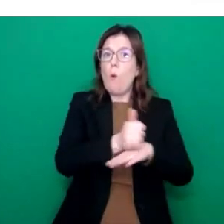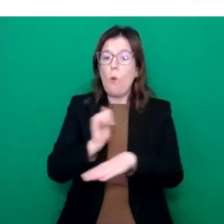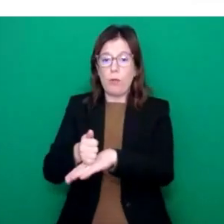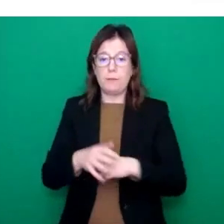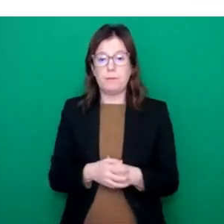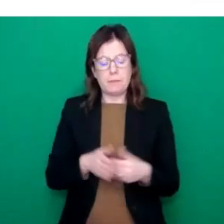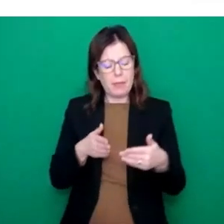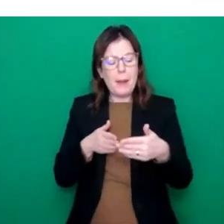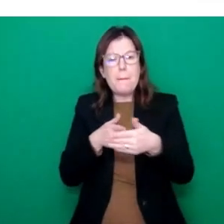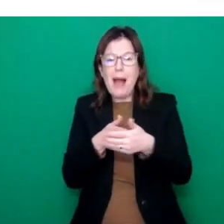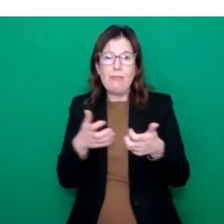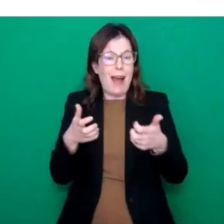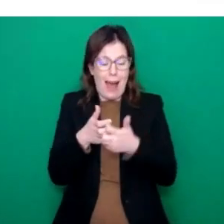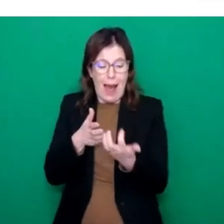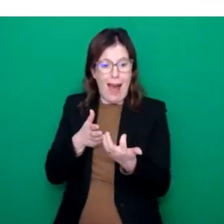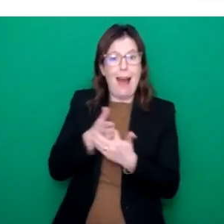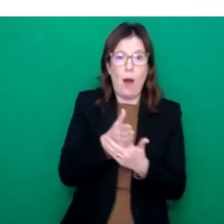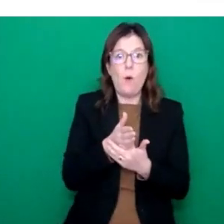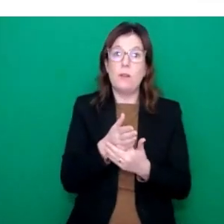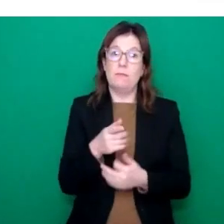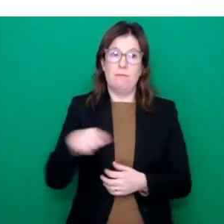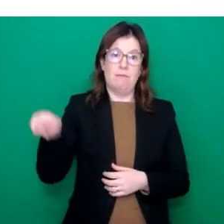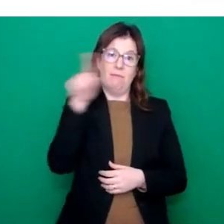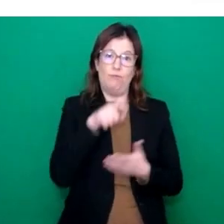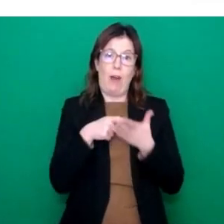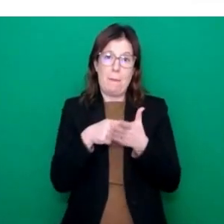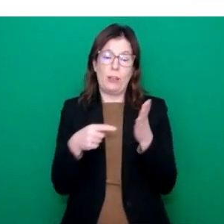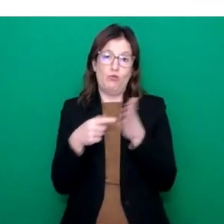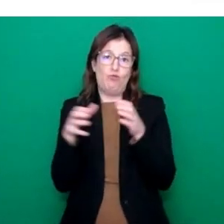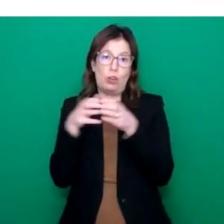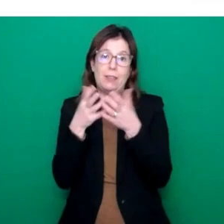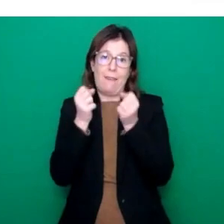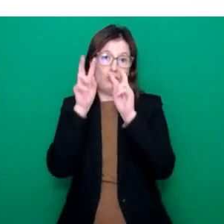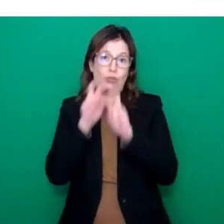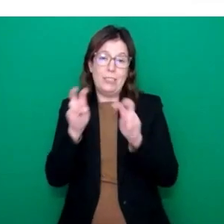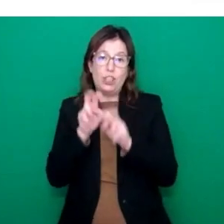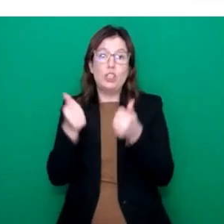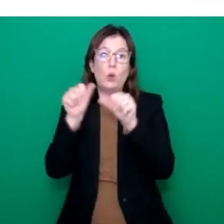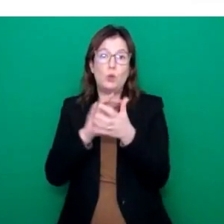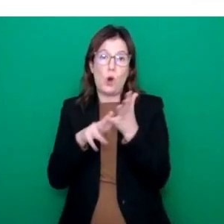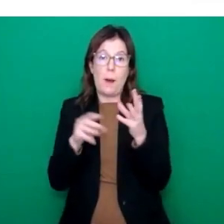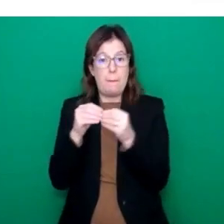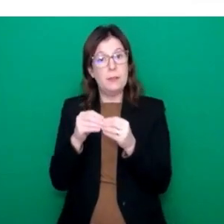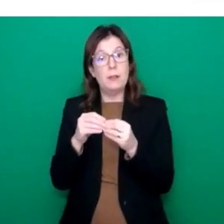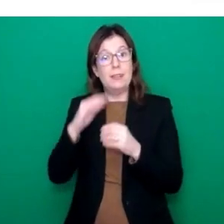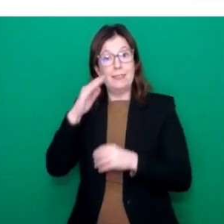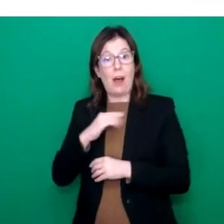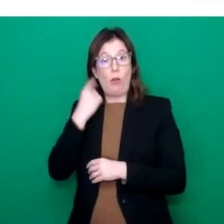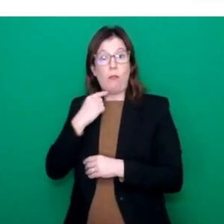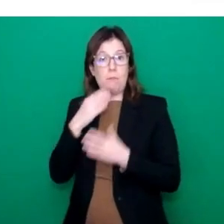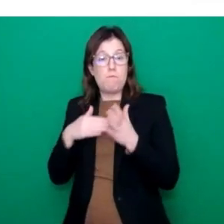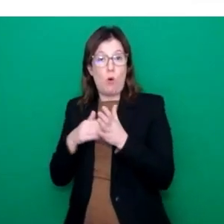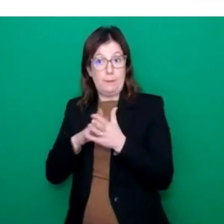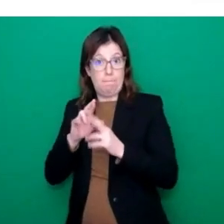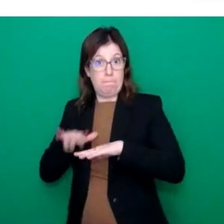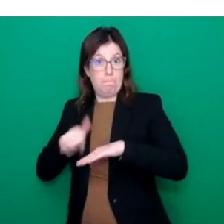barriers effectively, I would propose that every trust holds a centralised research solutions hub. We're looking to do that at South London and Maudsley. This